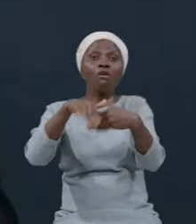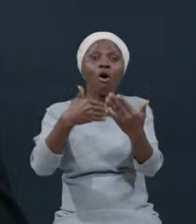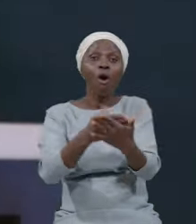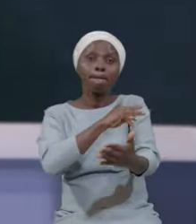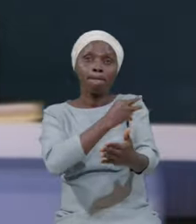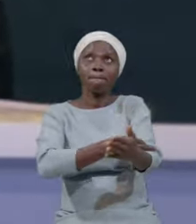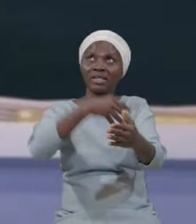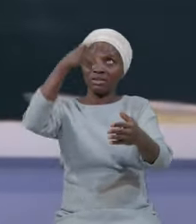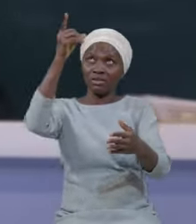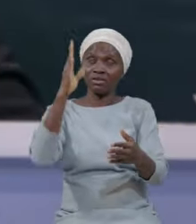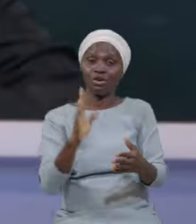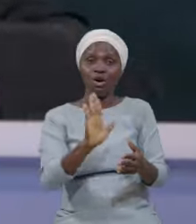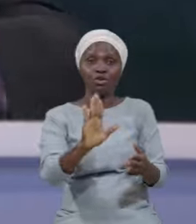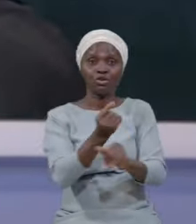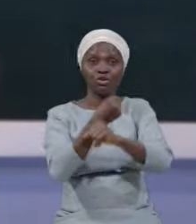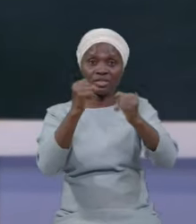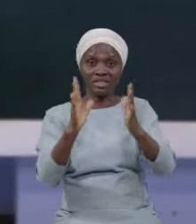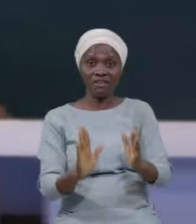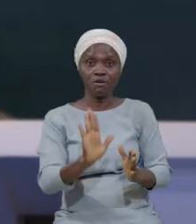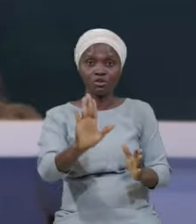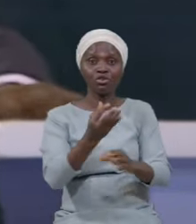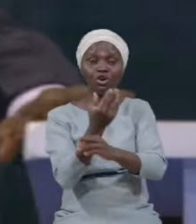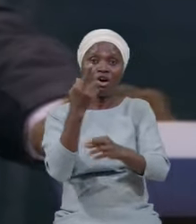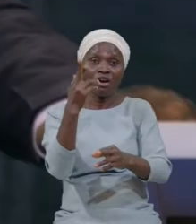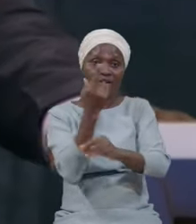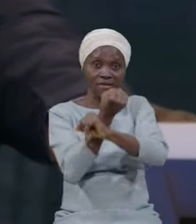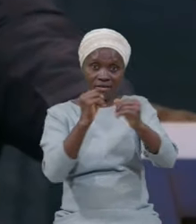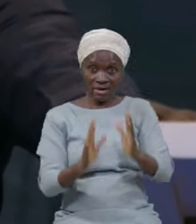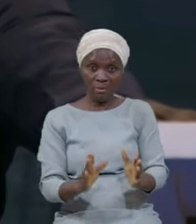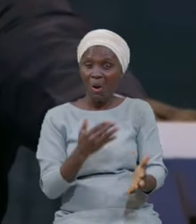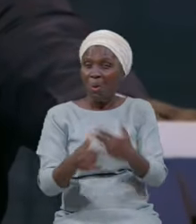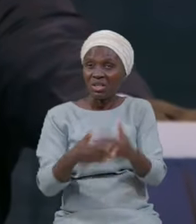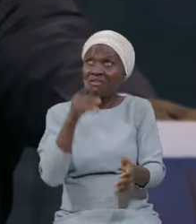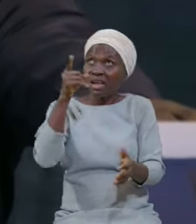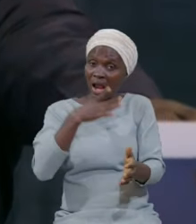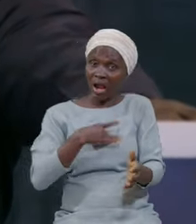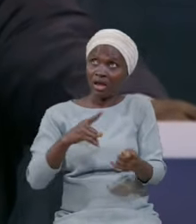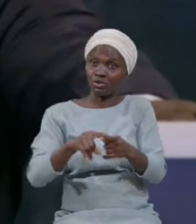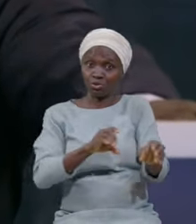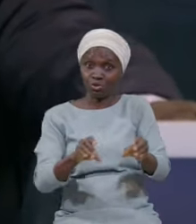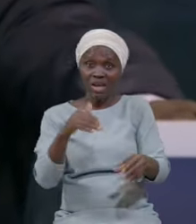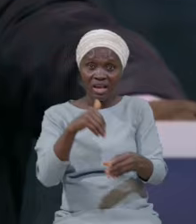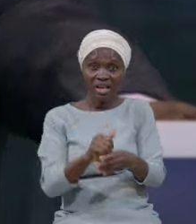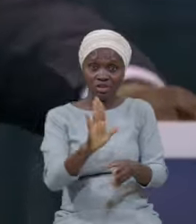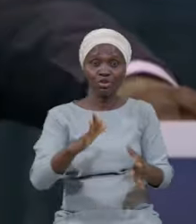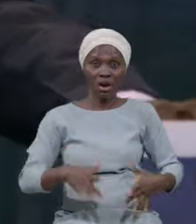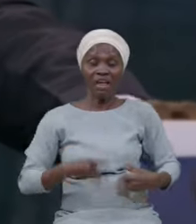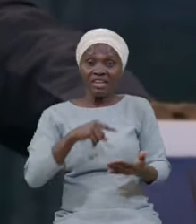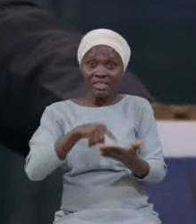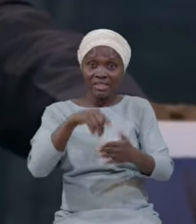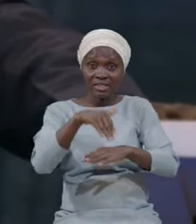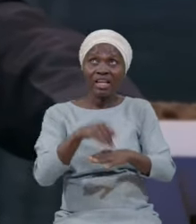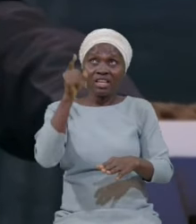Redeemer. Whatever he wants to accomplish in your life, tonight he will accomplish. And it will turn you